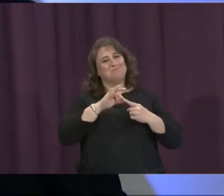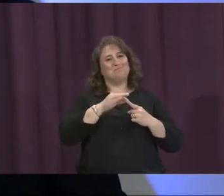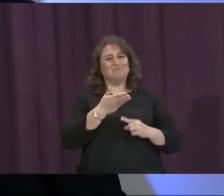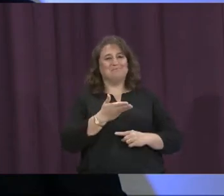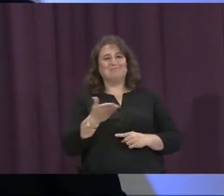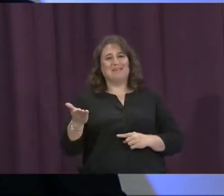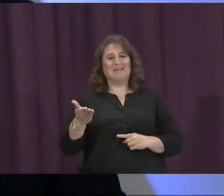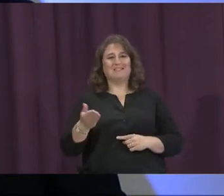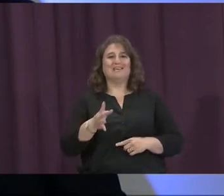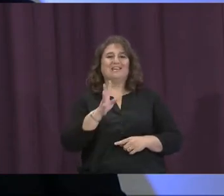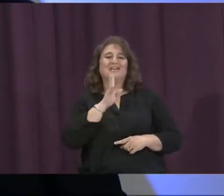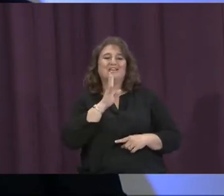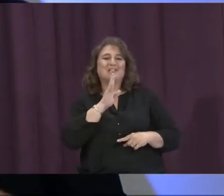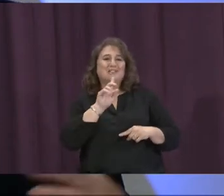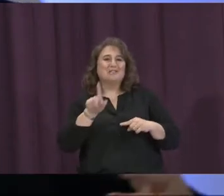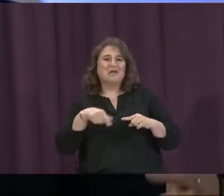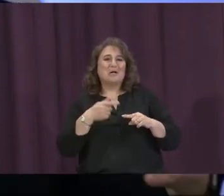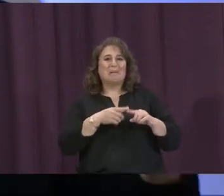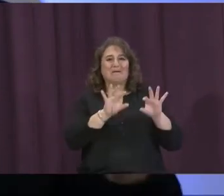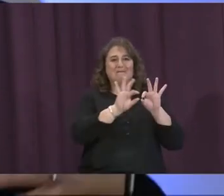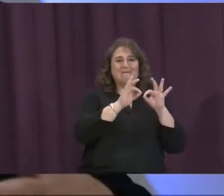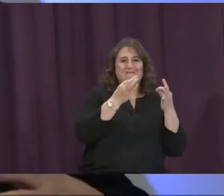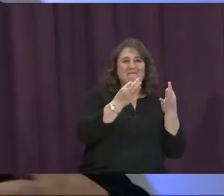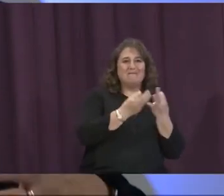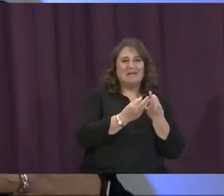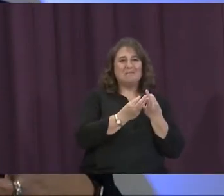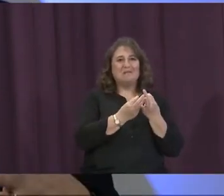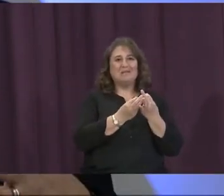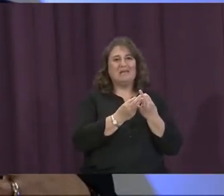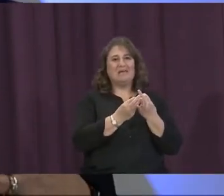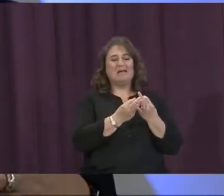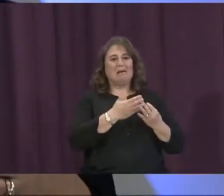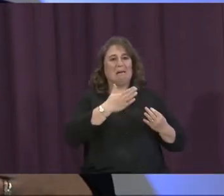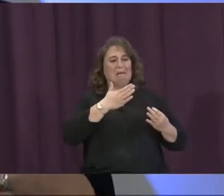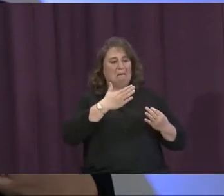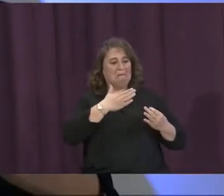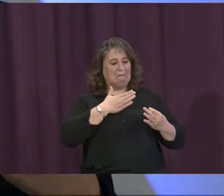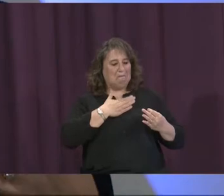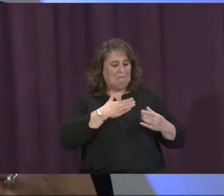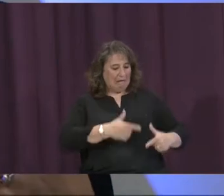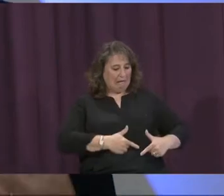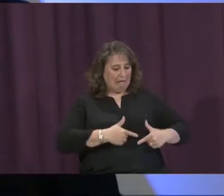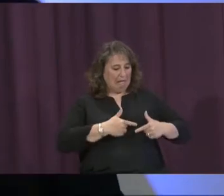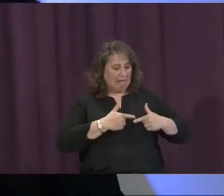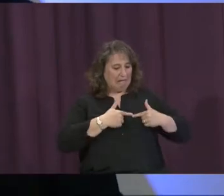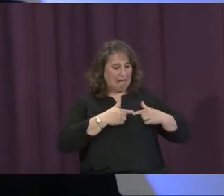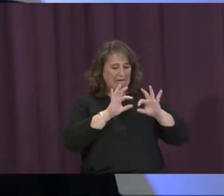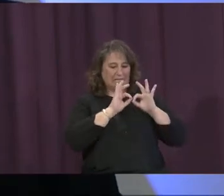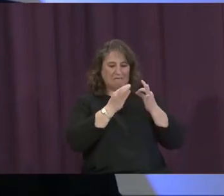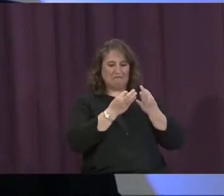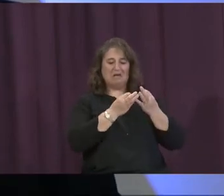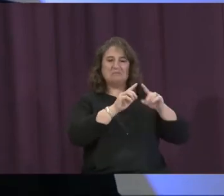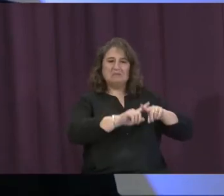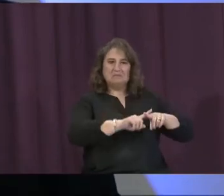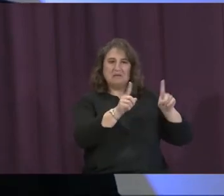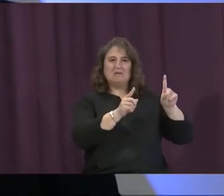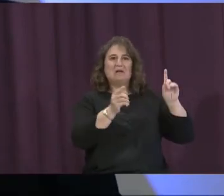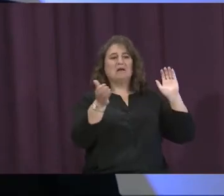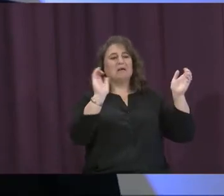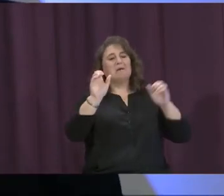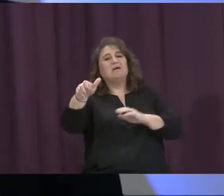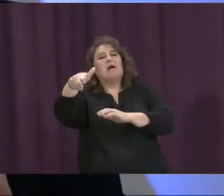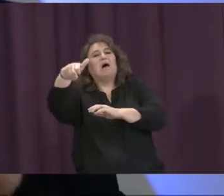how we, you know, talk about, you know, our families and how we live is, is unique for all of us. Um, in some cultures